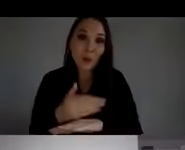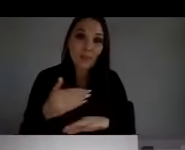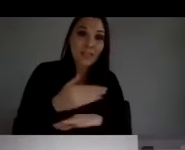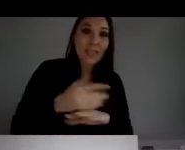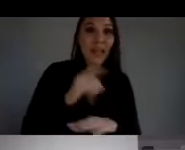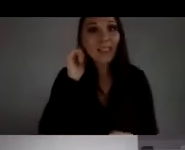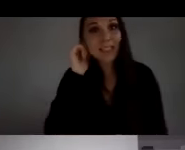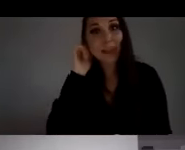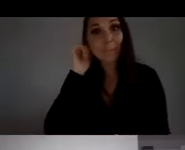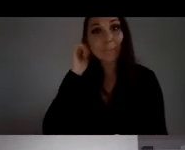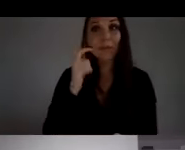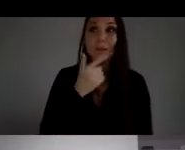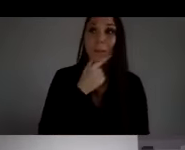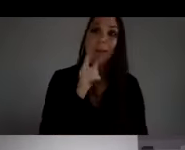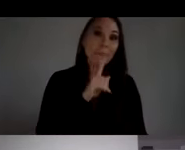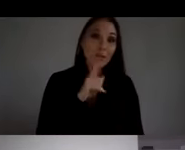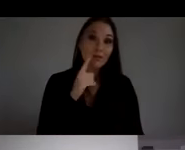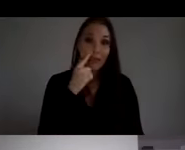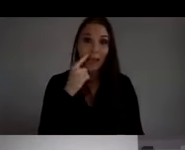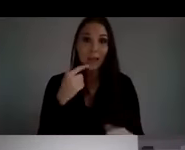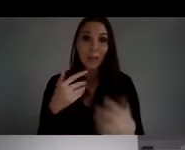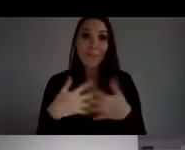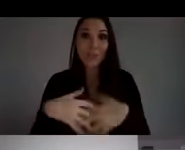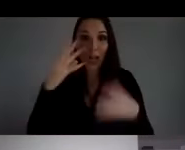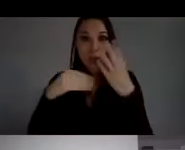the beginning of their machine learning career?